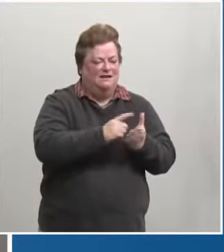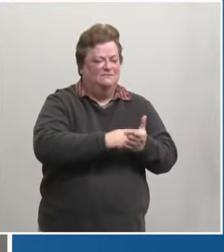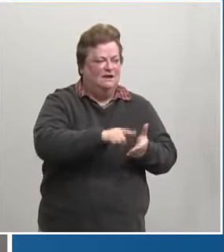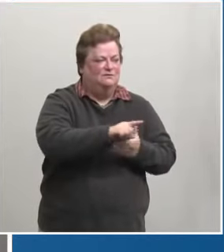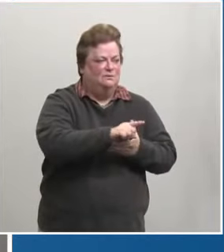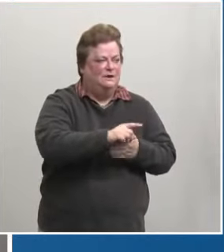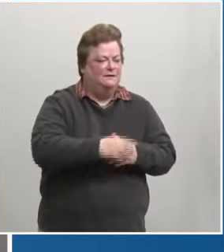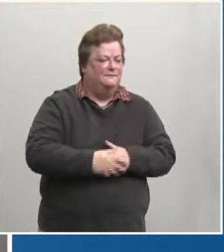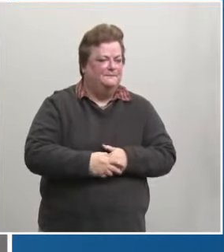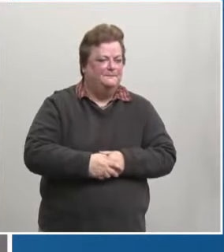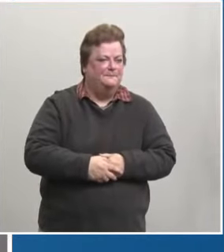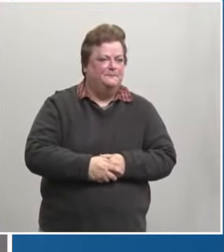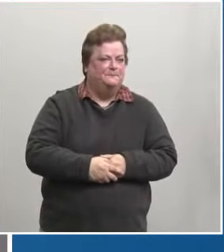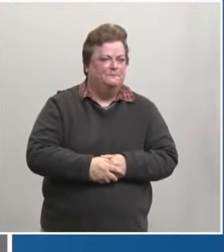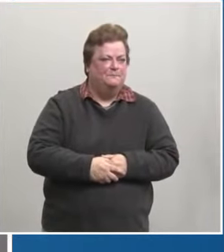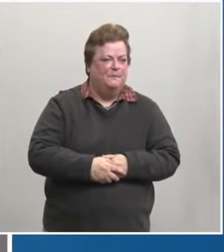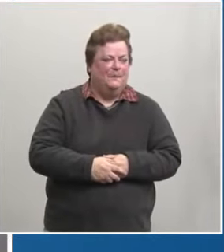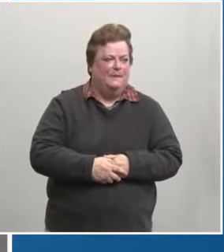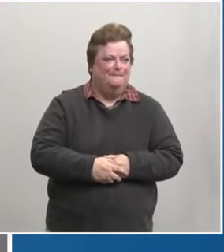week.